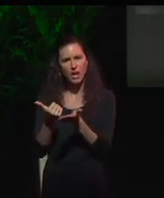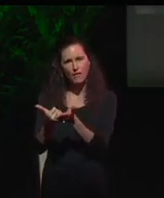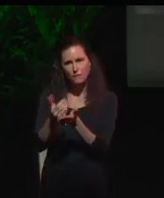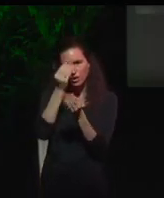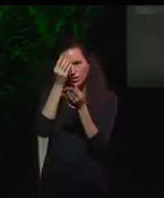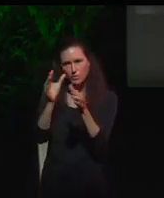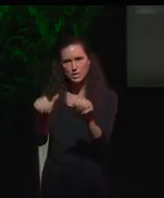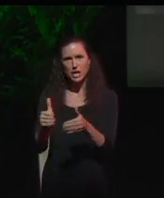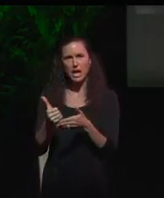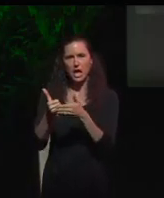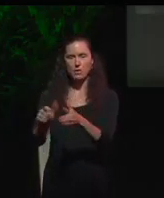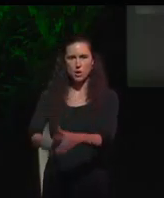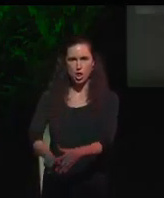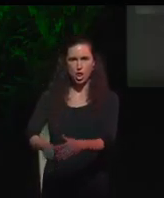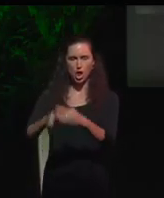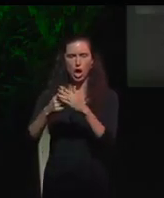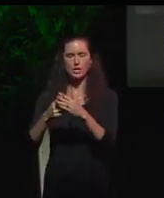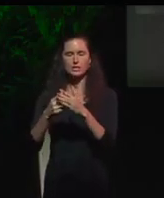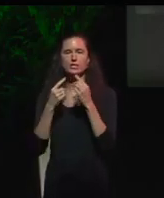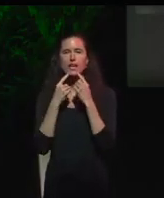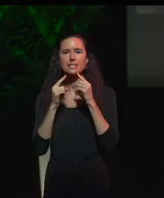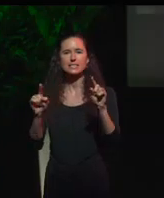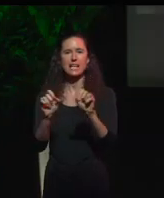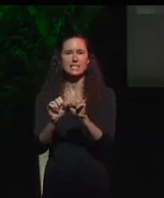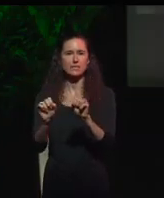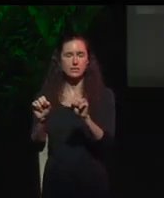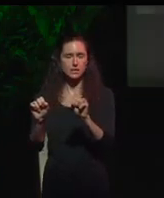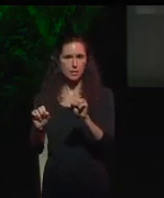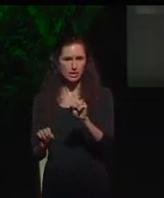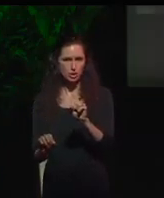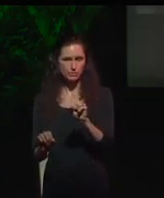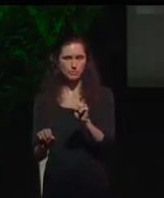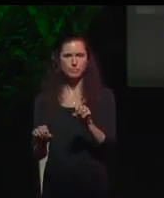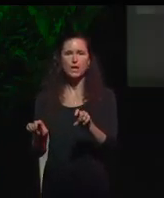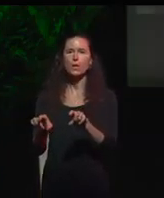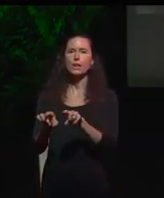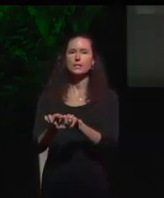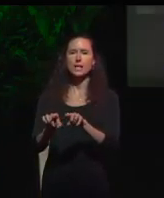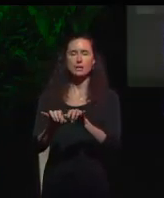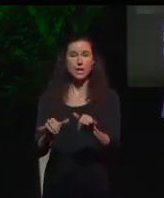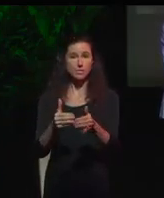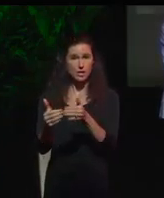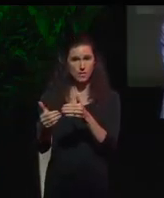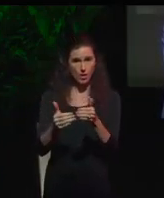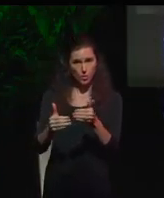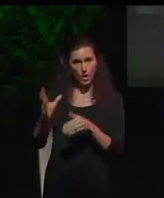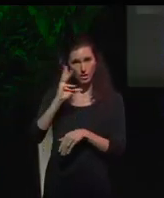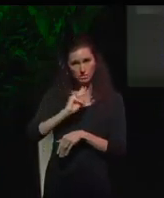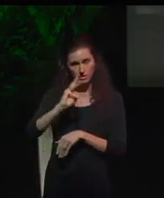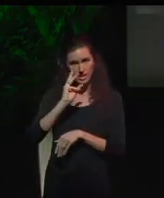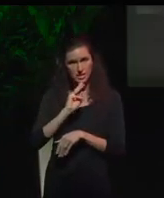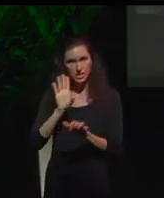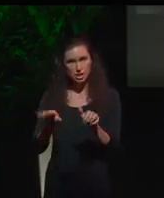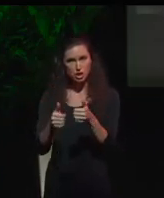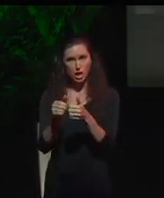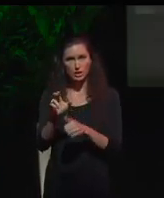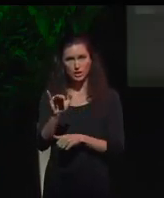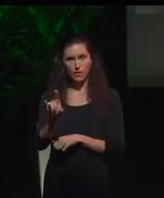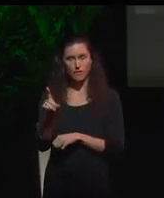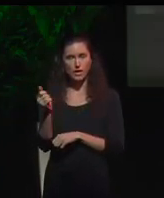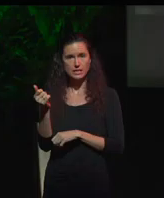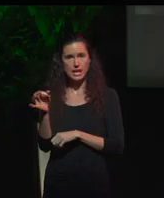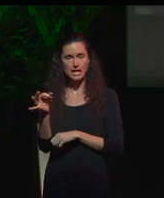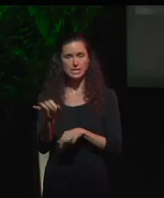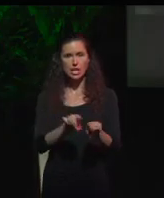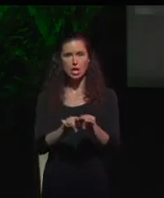you launch and carry out a successful semester. At the same time, even while facing the challenges of COVID-19, I